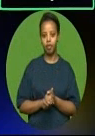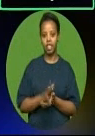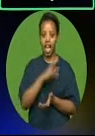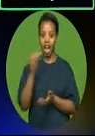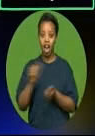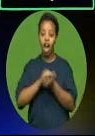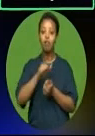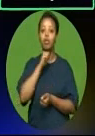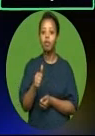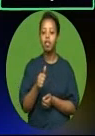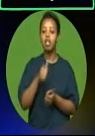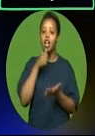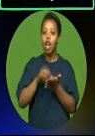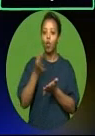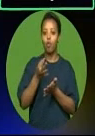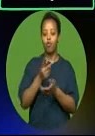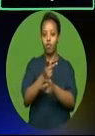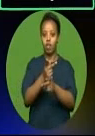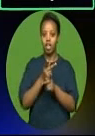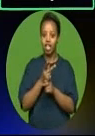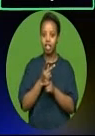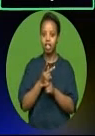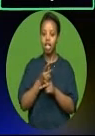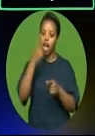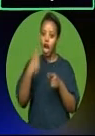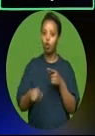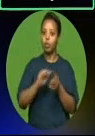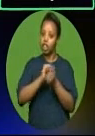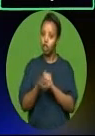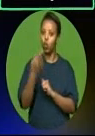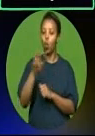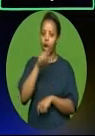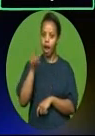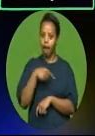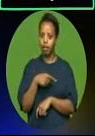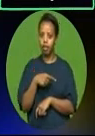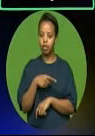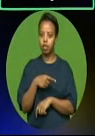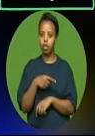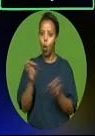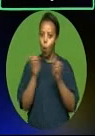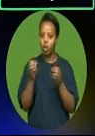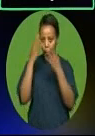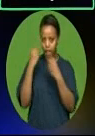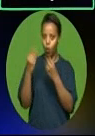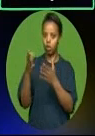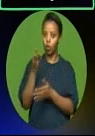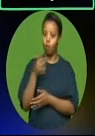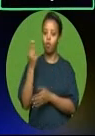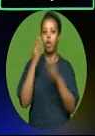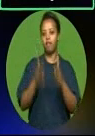An irrevocable letter of credit cannot be changed or cancelled without the consent